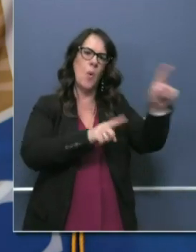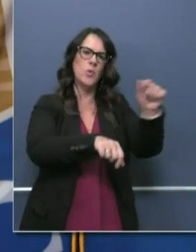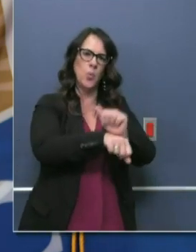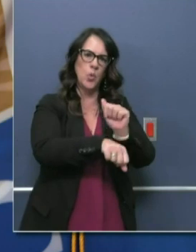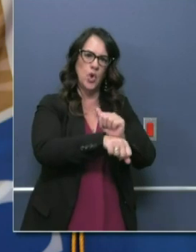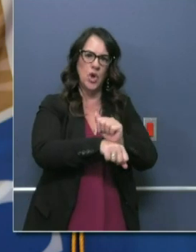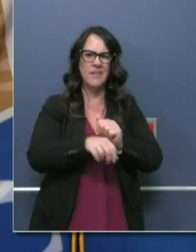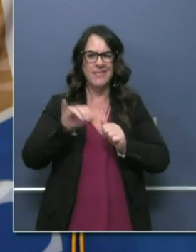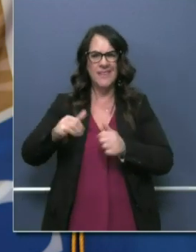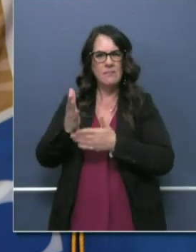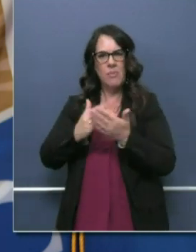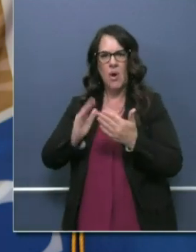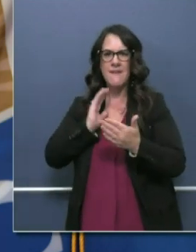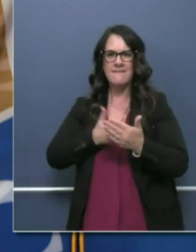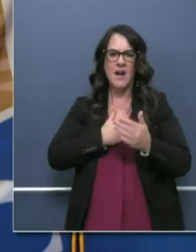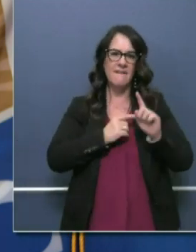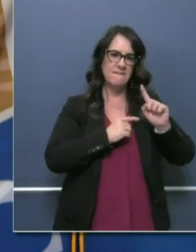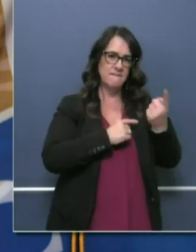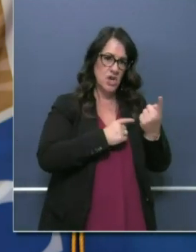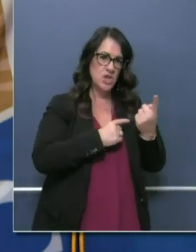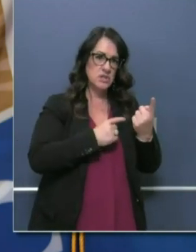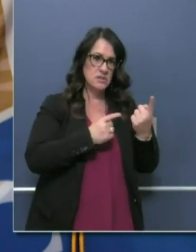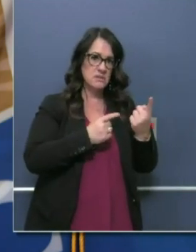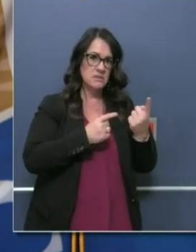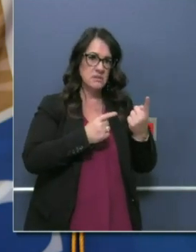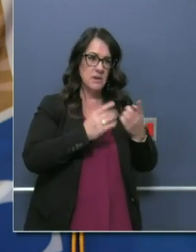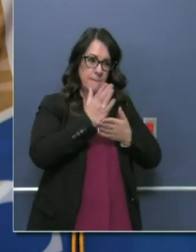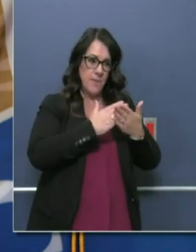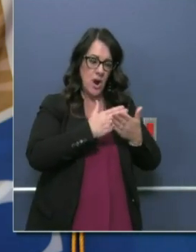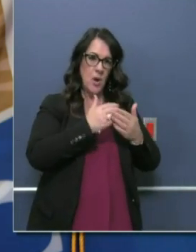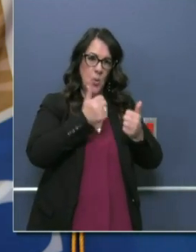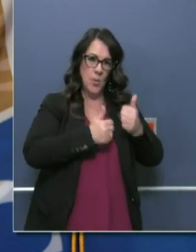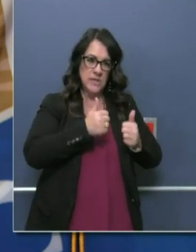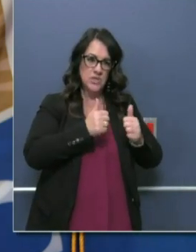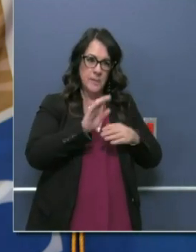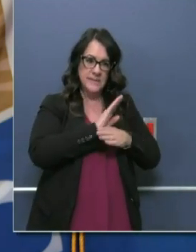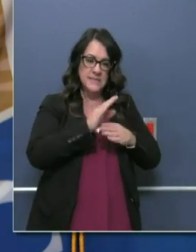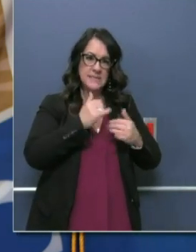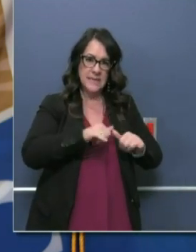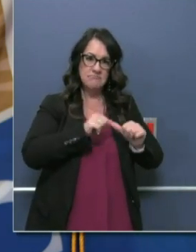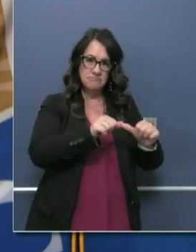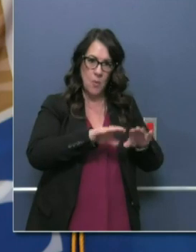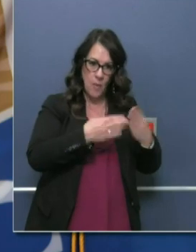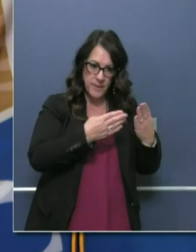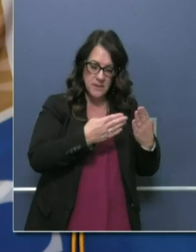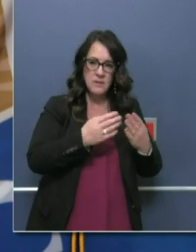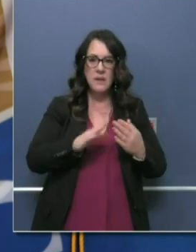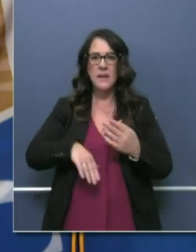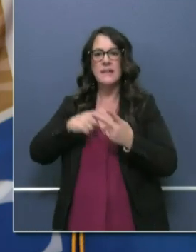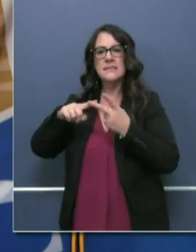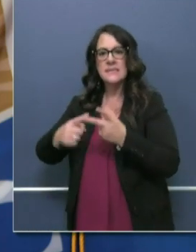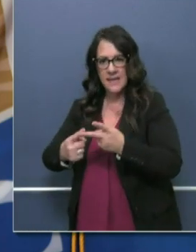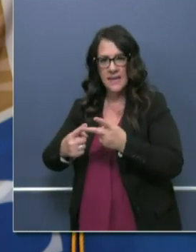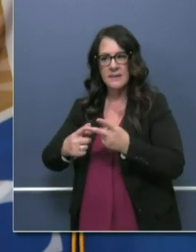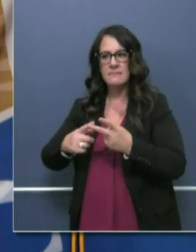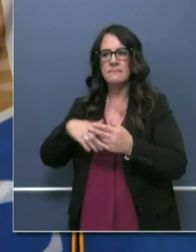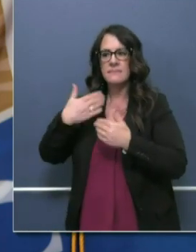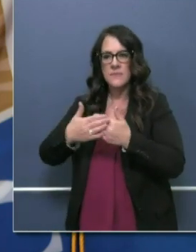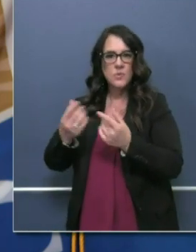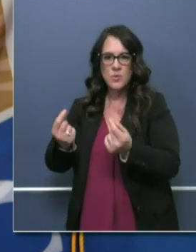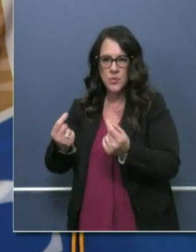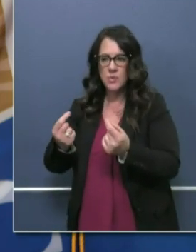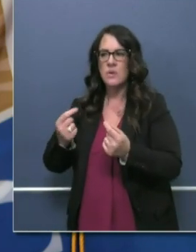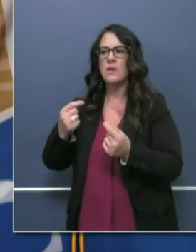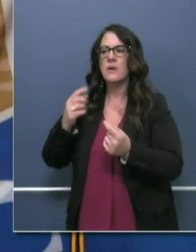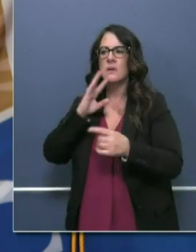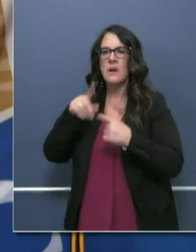our existing Phase 1. We have criterion conditions. We talked about those new pop-up child care facilities. We